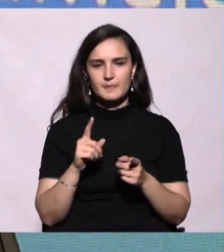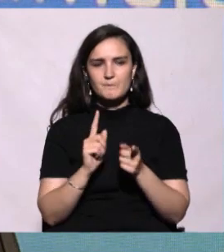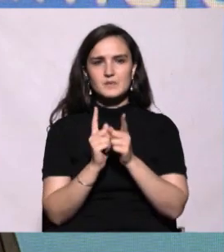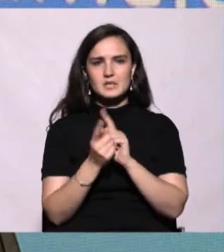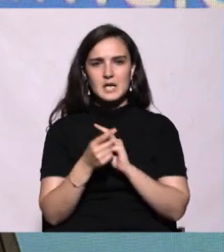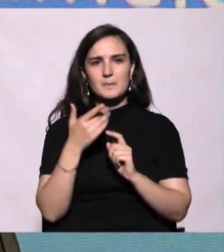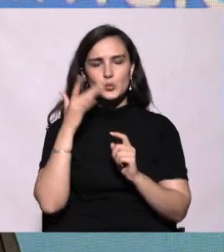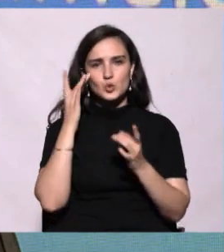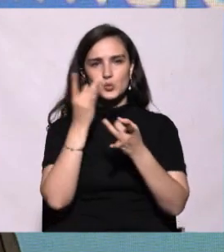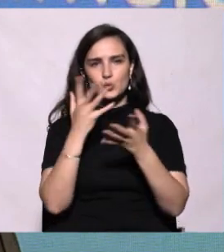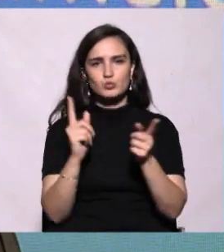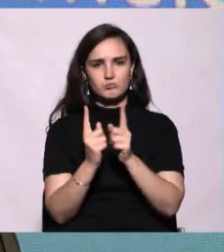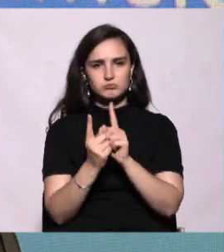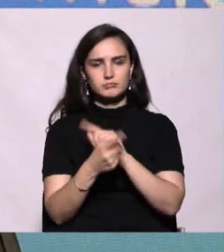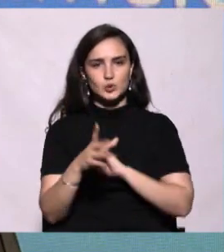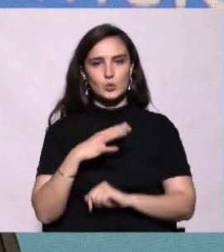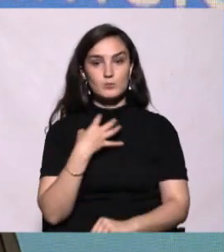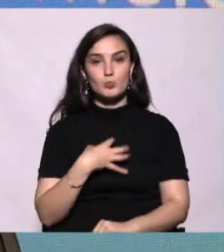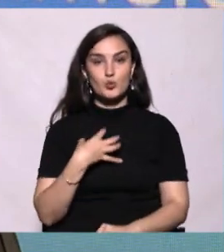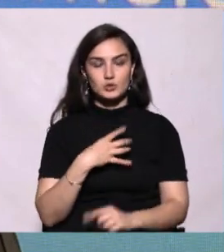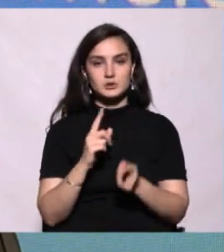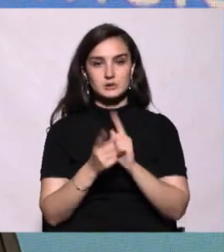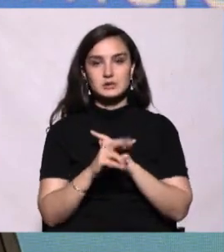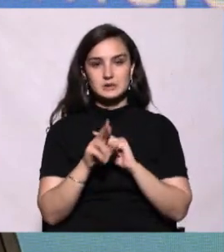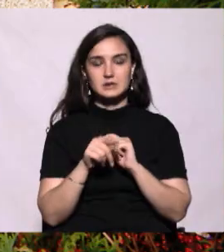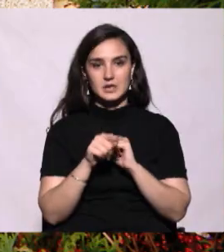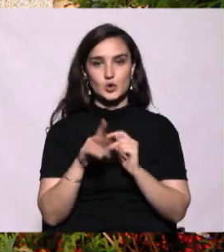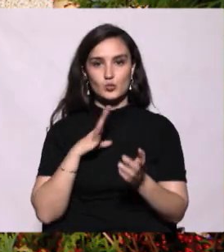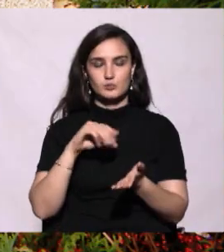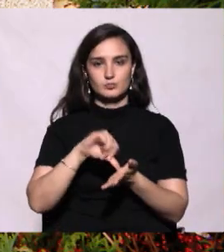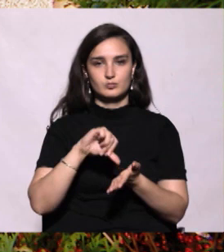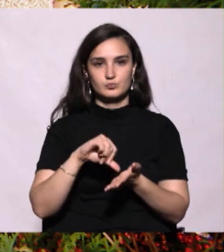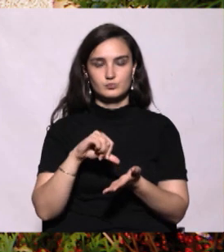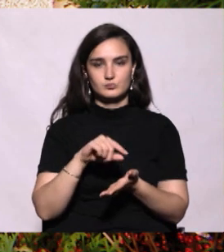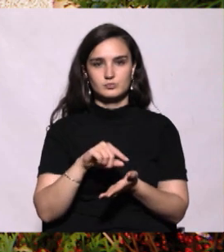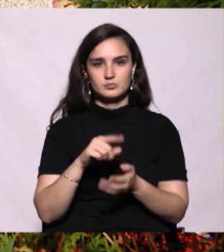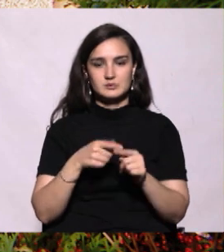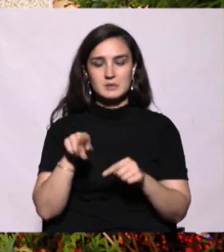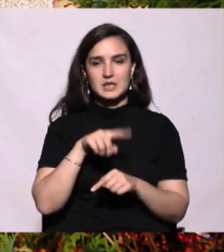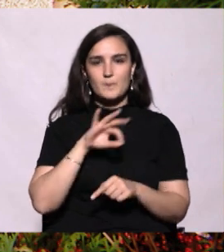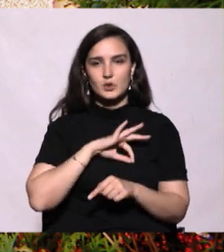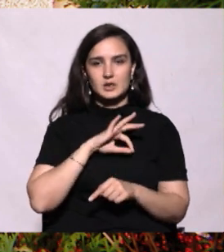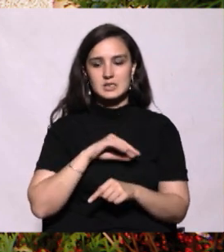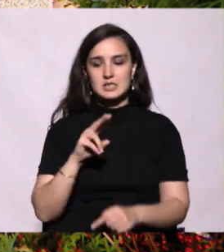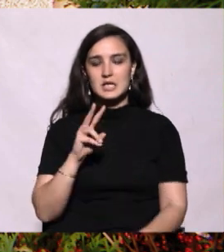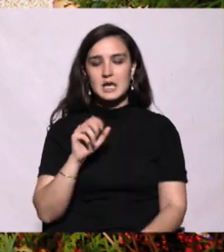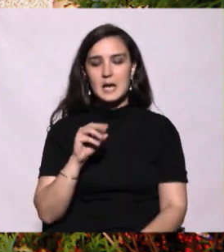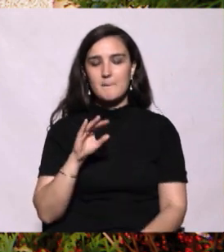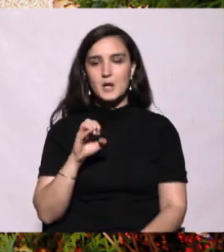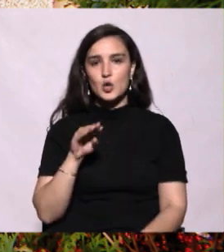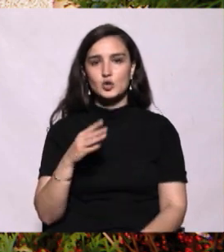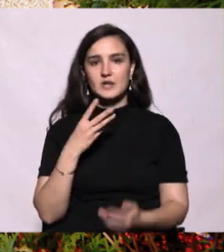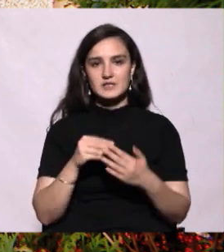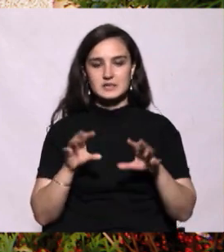culture. American culture had become important again, and he was the figurehead. They used Camelot to refer to